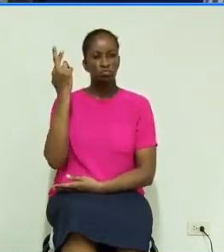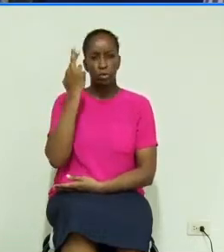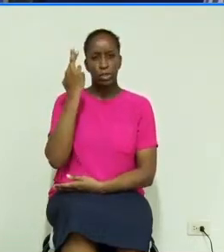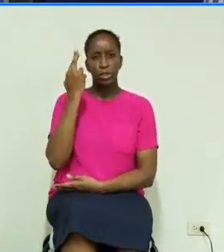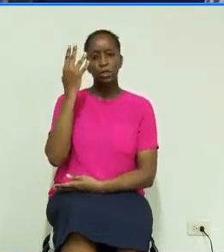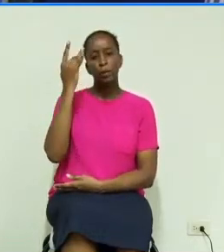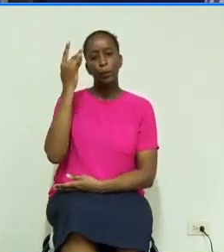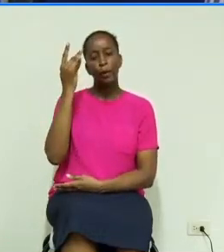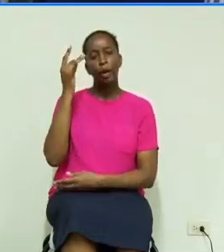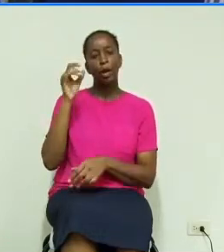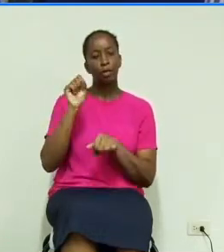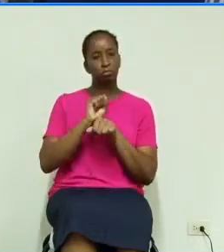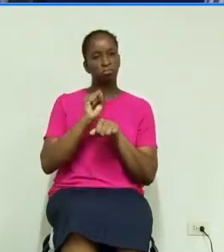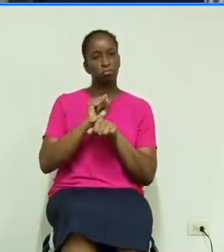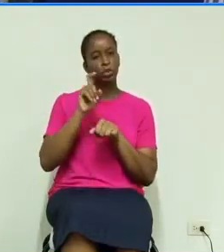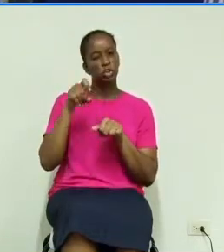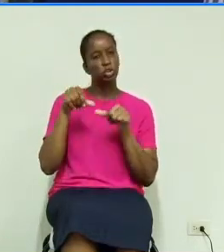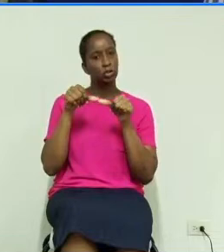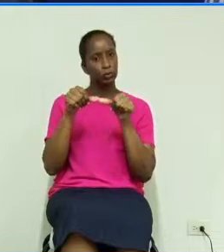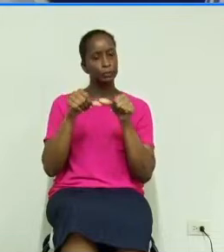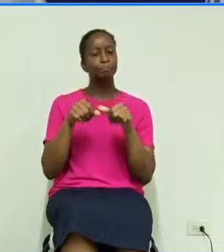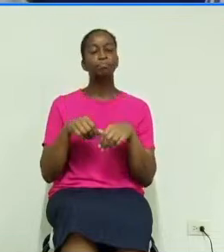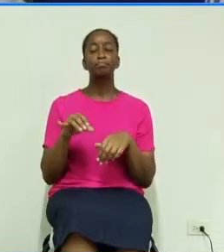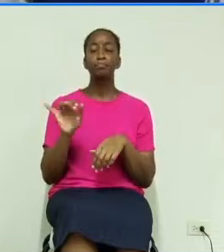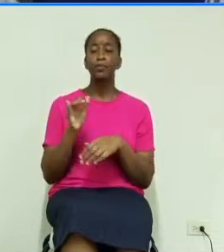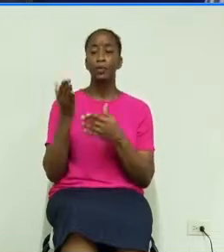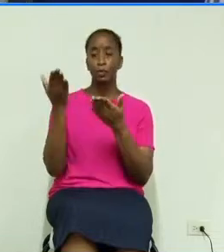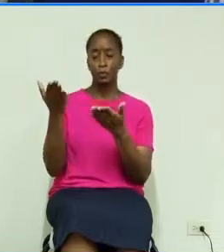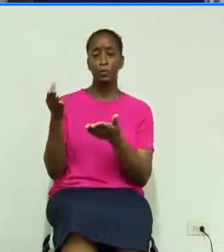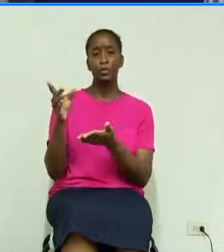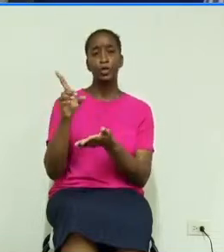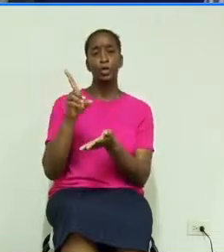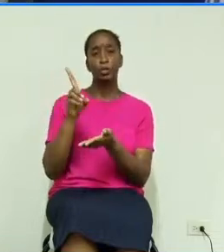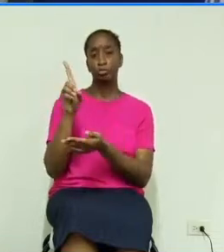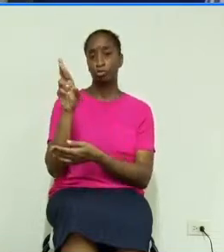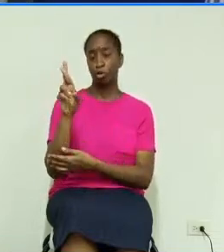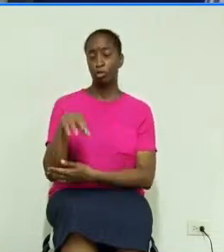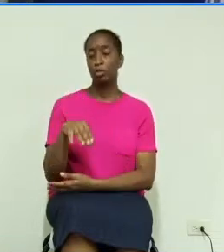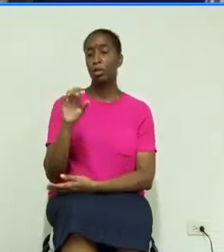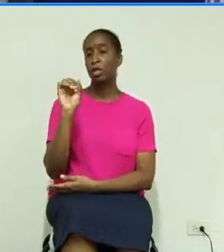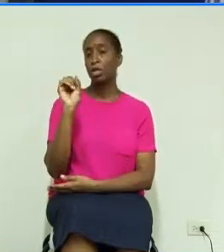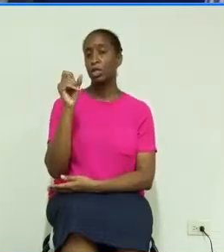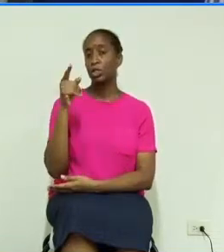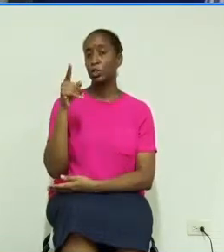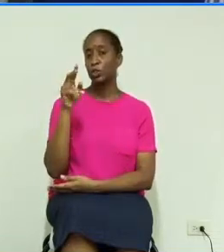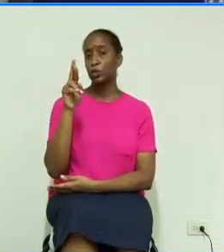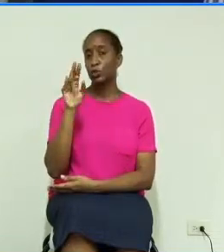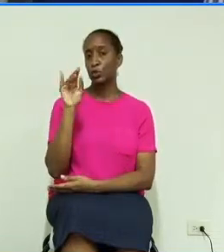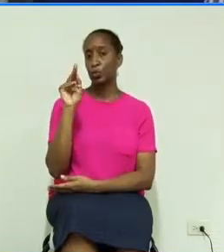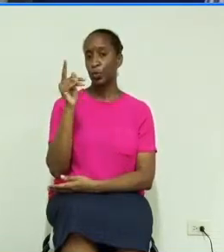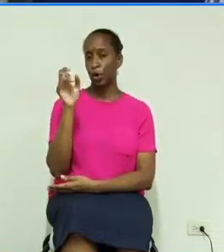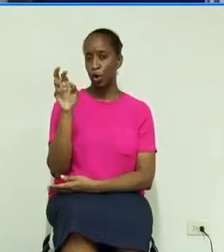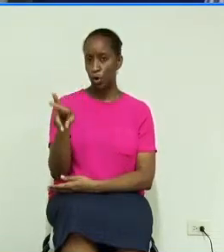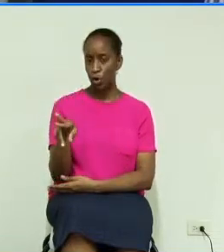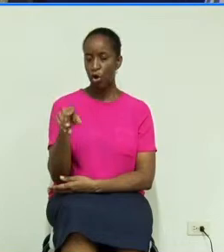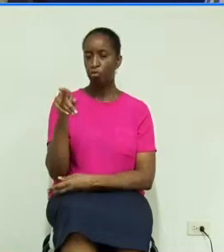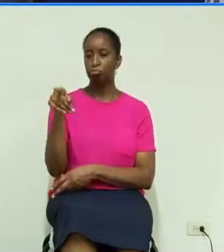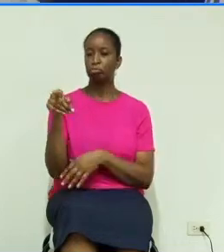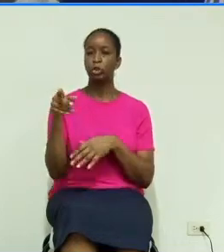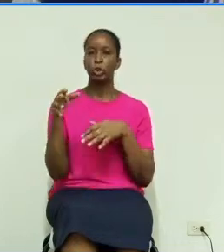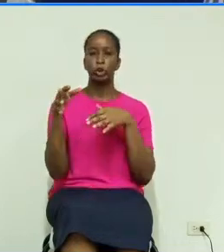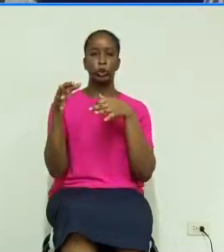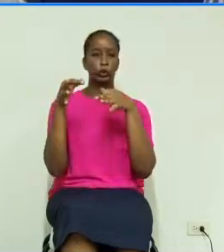Dr. Sandra Osheng Springer for her overview of the contribution of the Senate, and